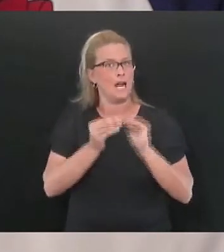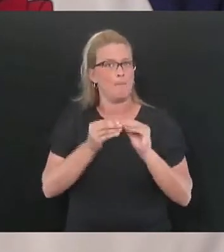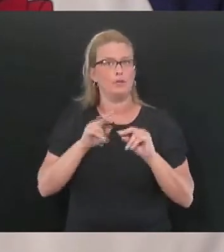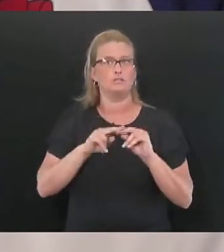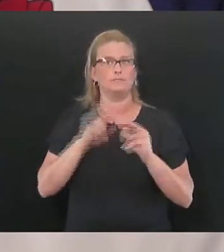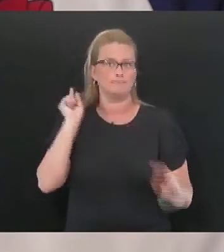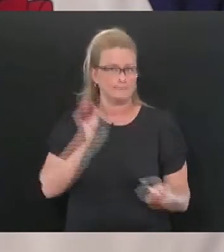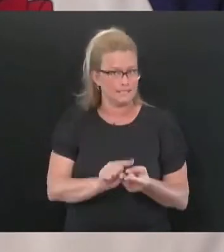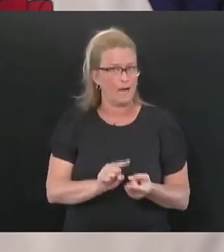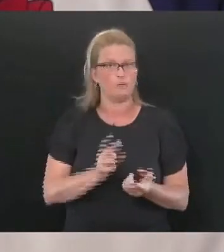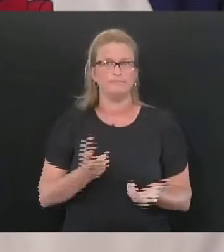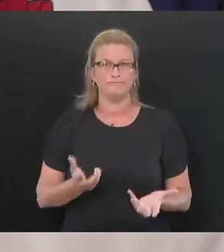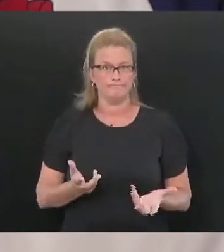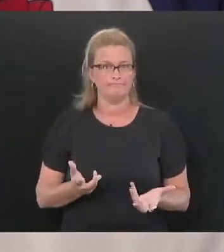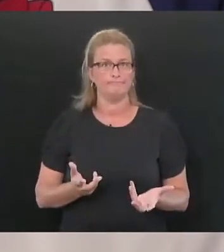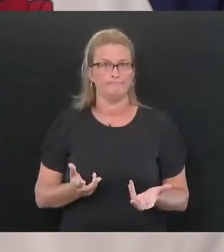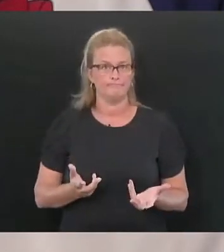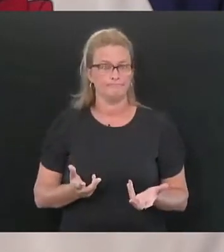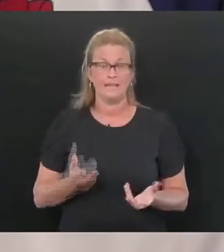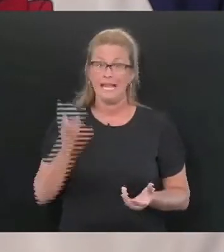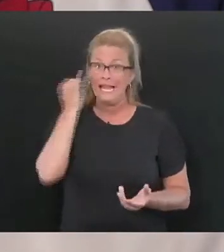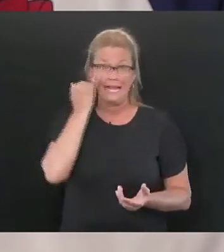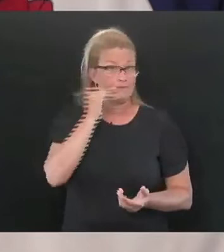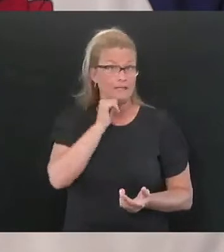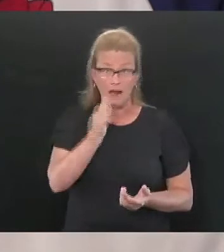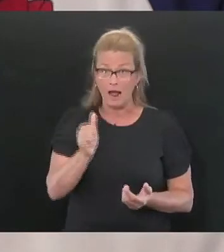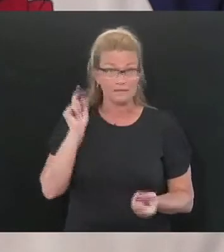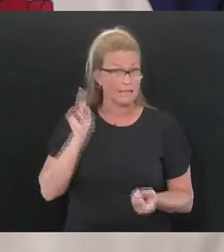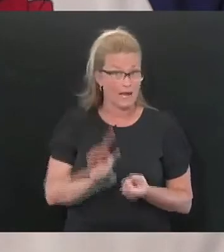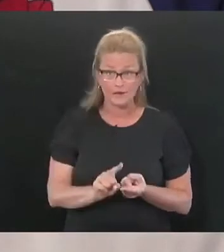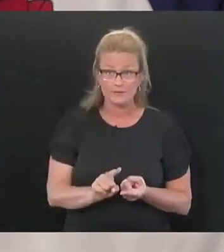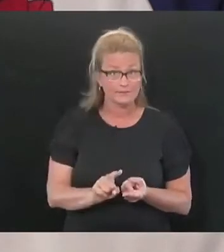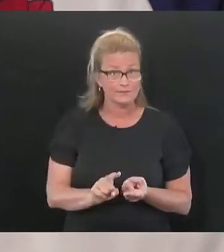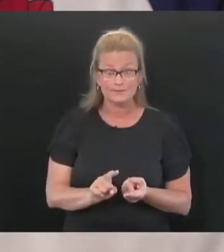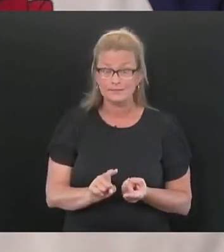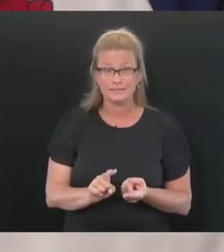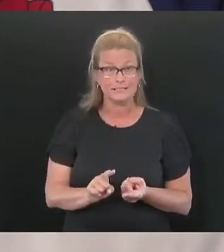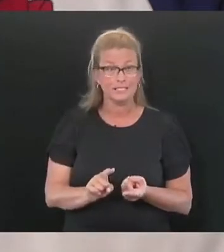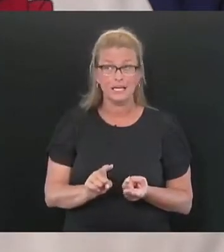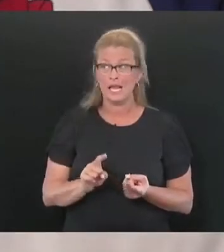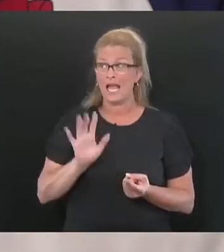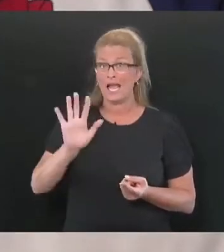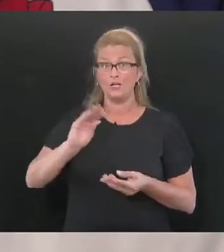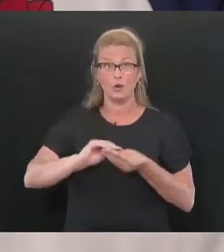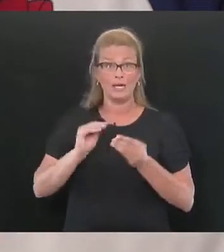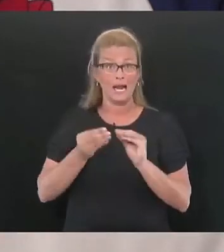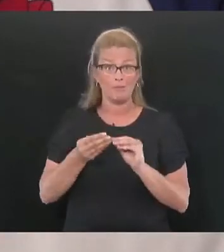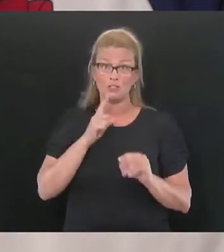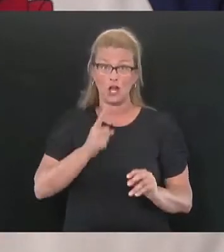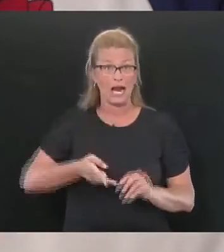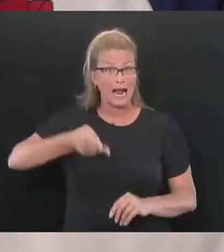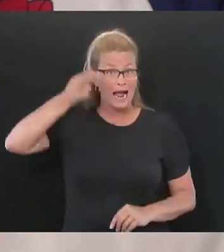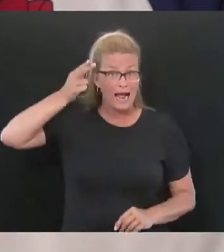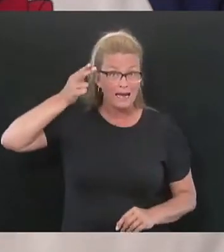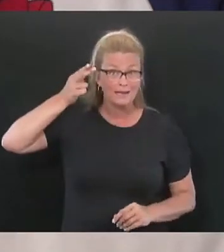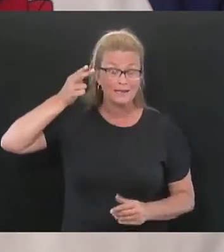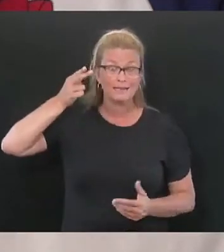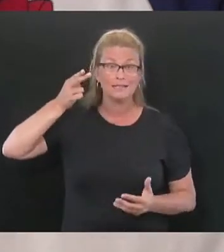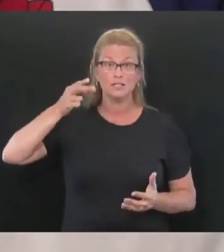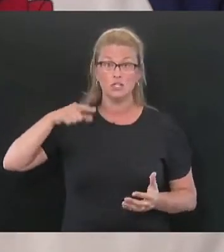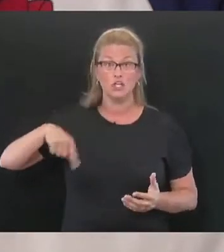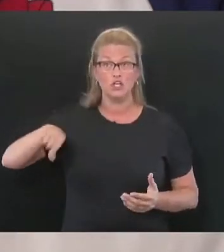county. Now, and if we don't, then, and the numbers are exploding to the upside, and